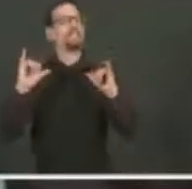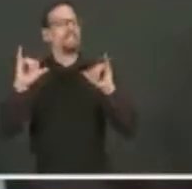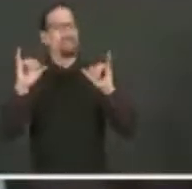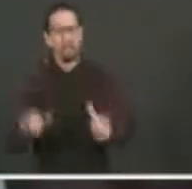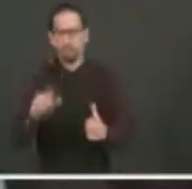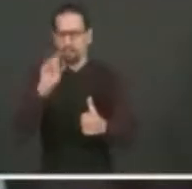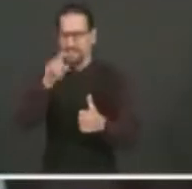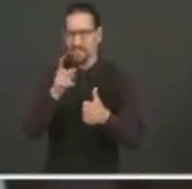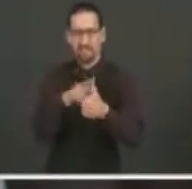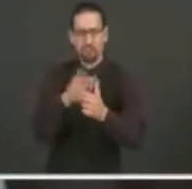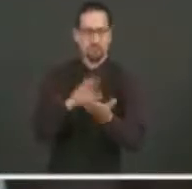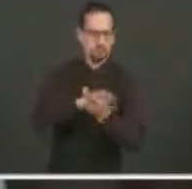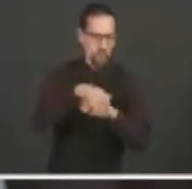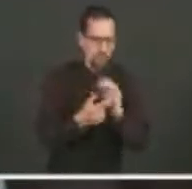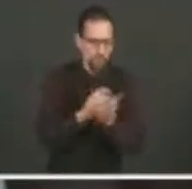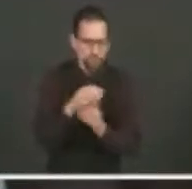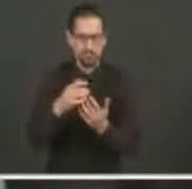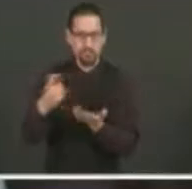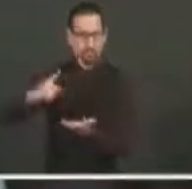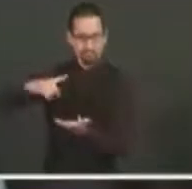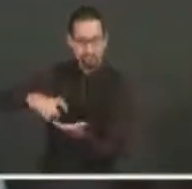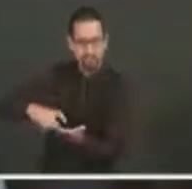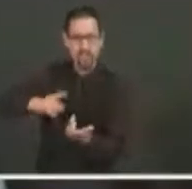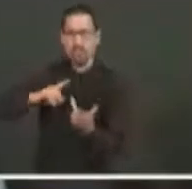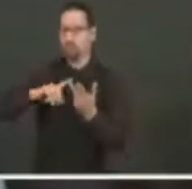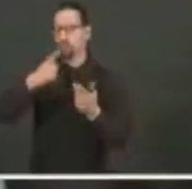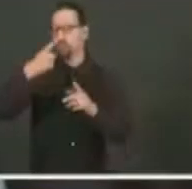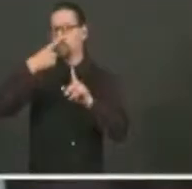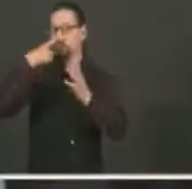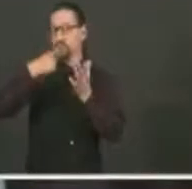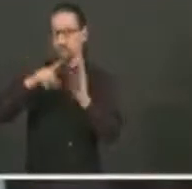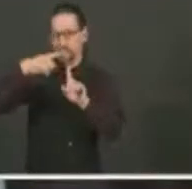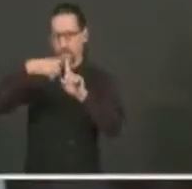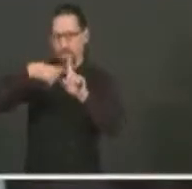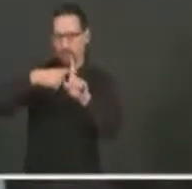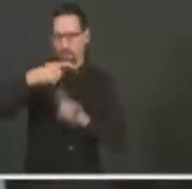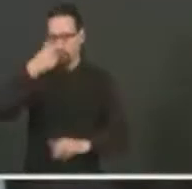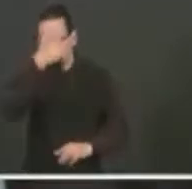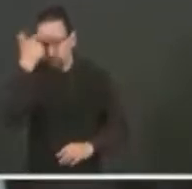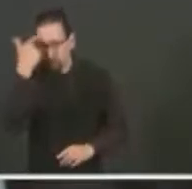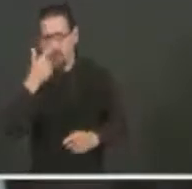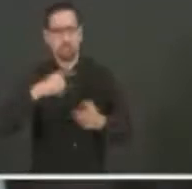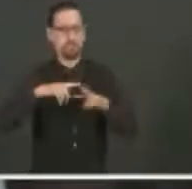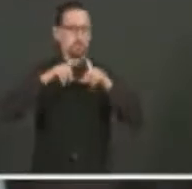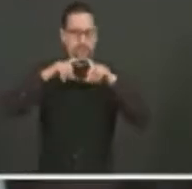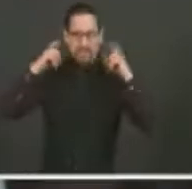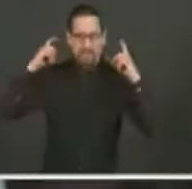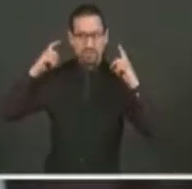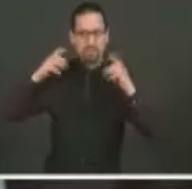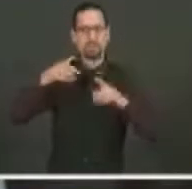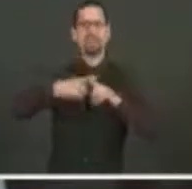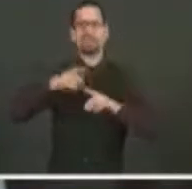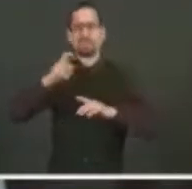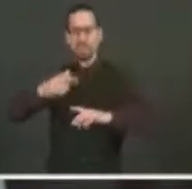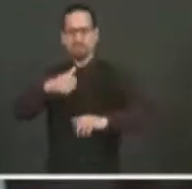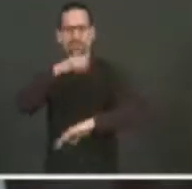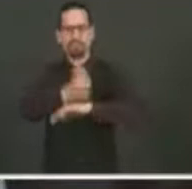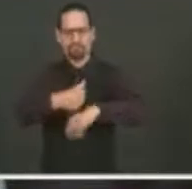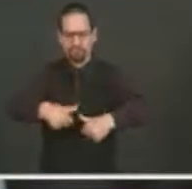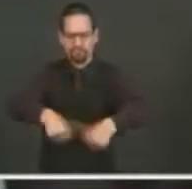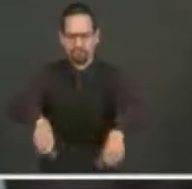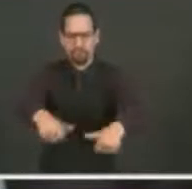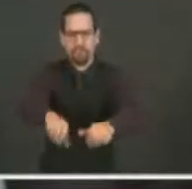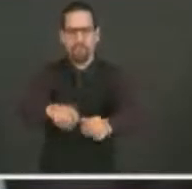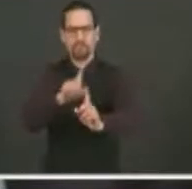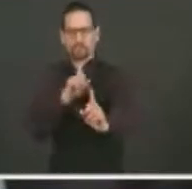temperature screening, mask wearing, 6 feet markers, people in line, no bunching up, please, no bunching up